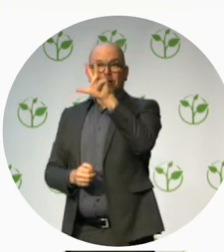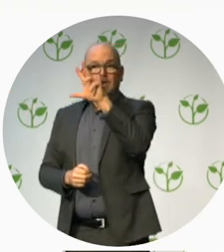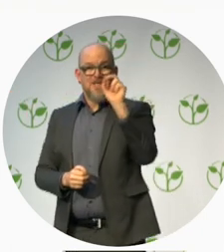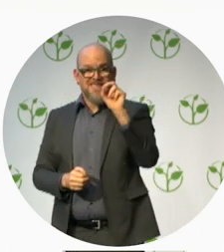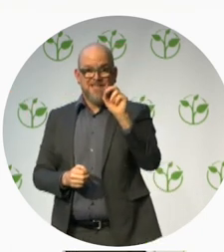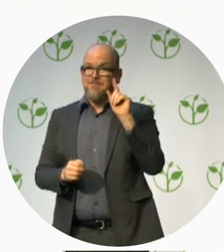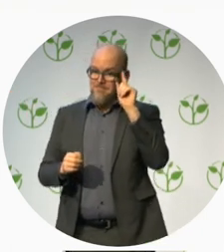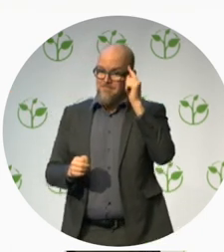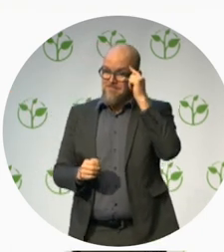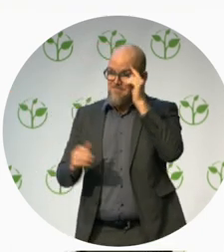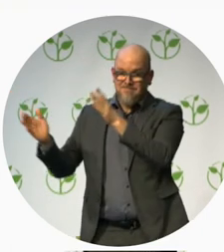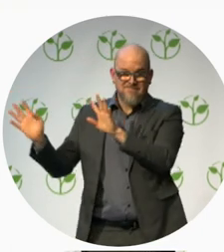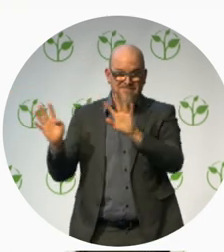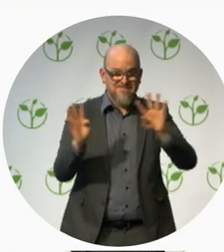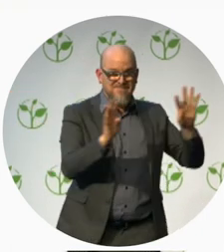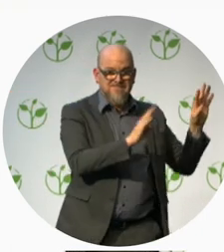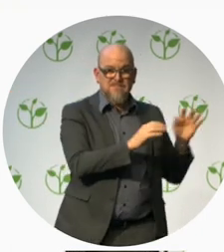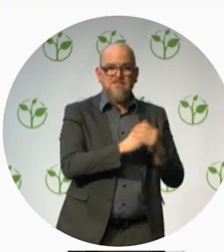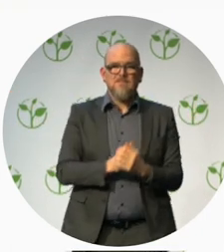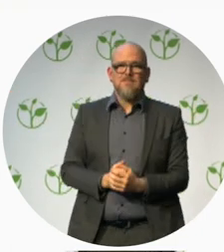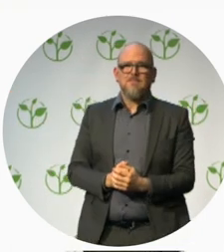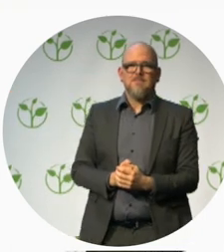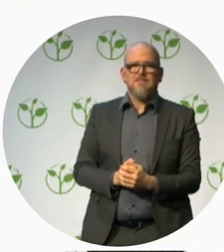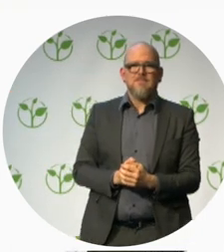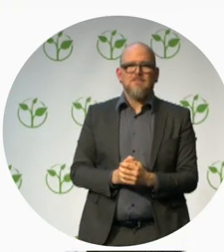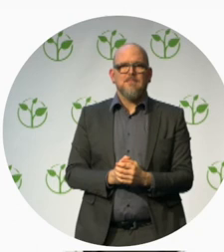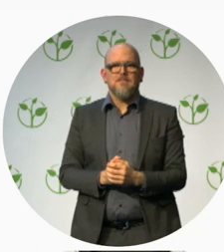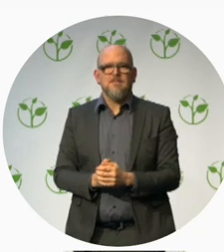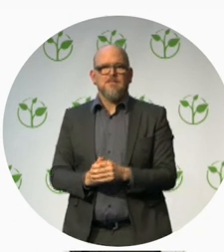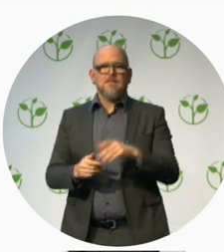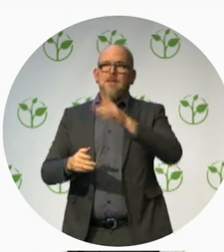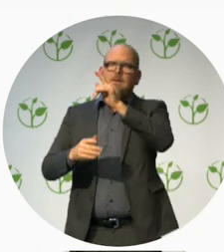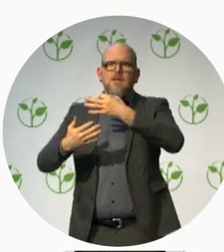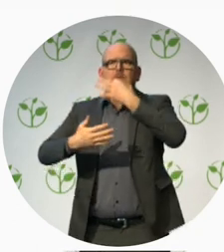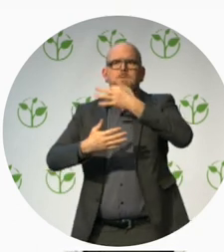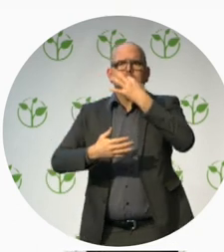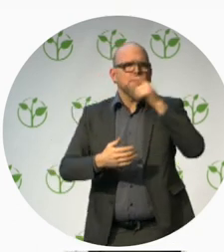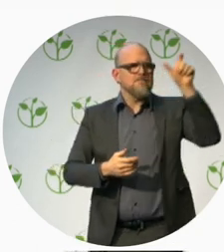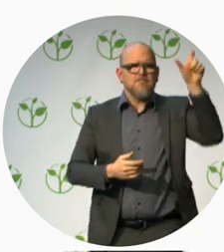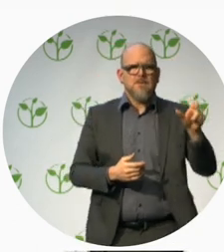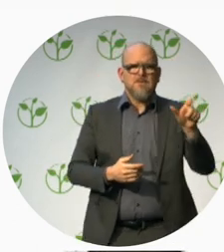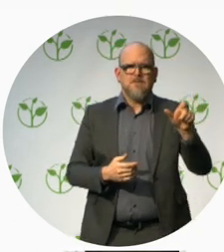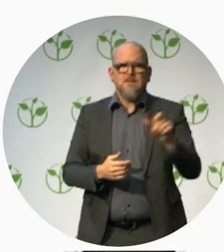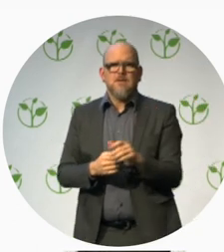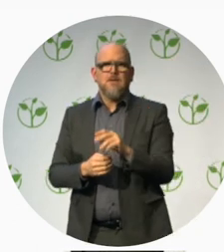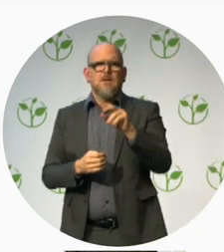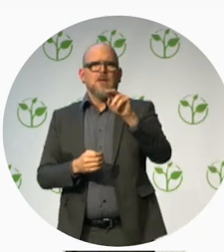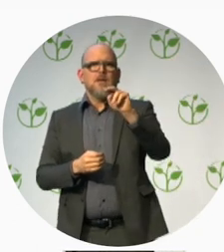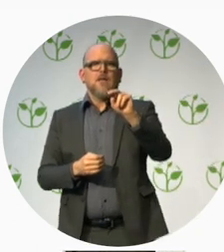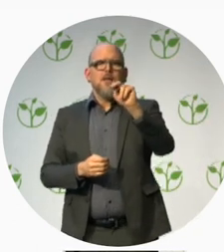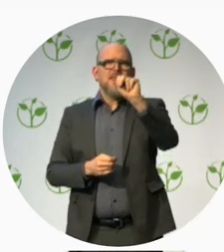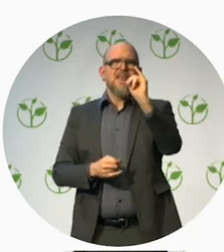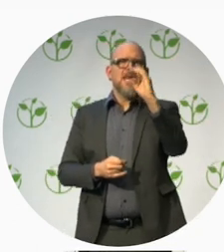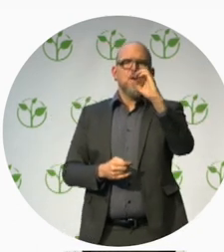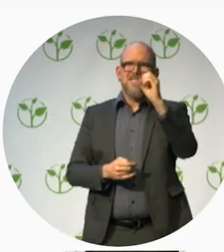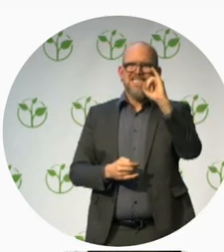Pineda. After our second 30, from Yeti Ngusi, and then we'll have our final 15, and then we'll do a ta-ra-ta-ra,